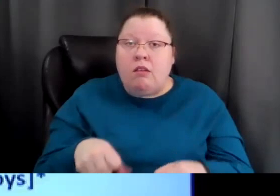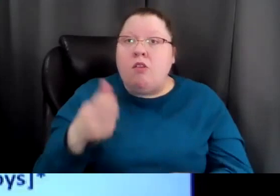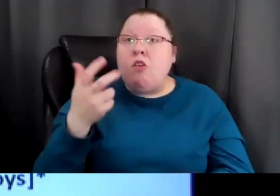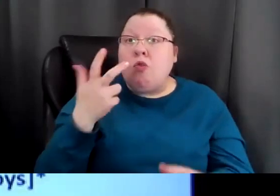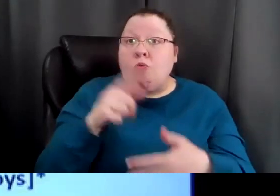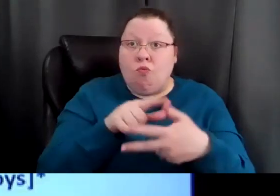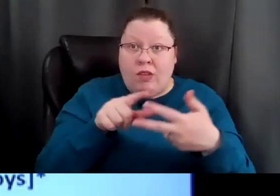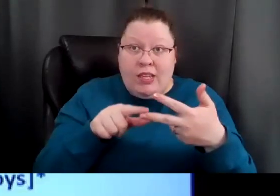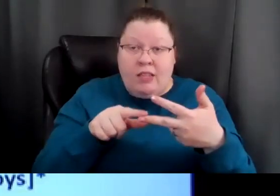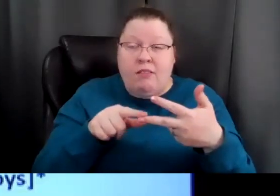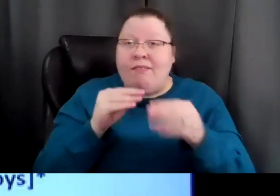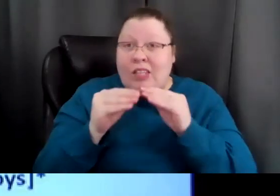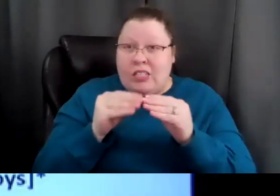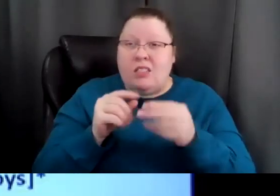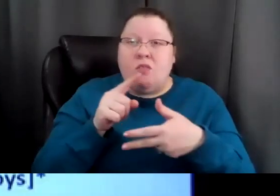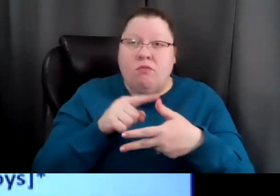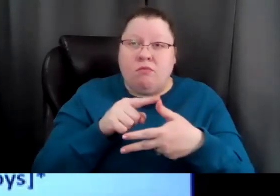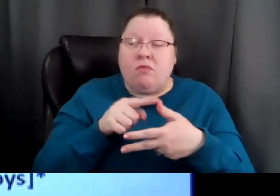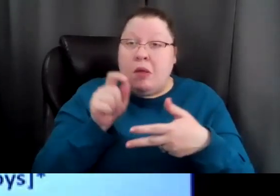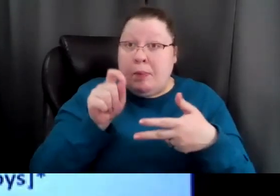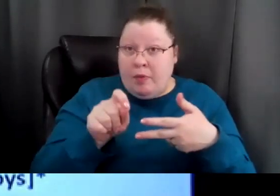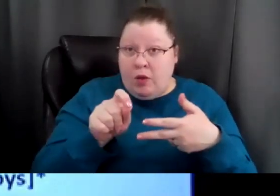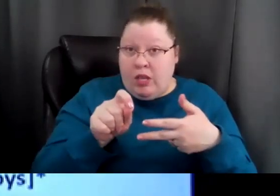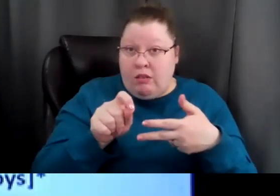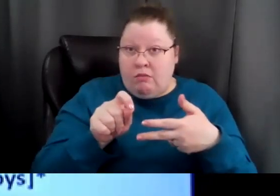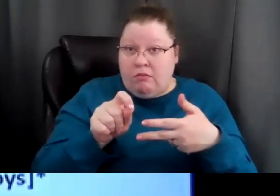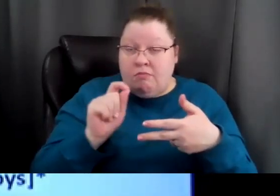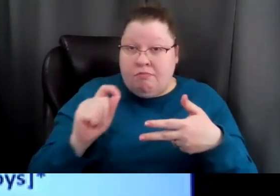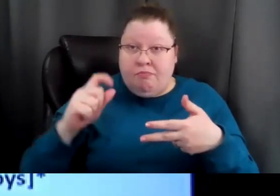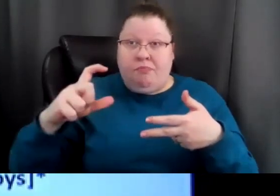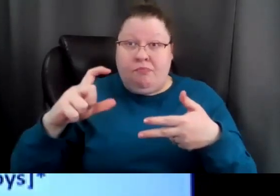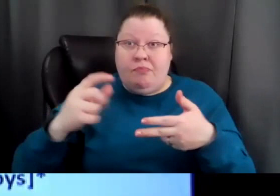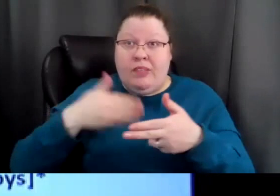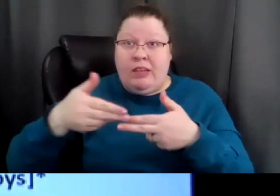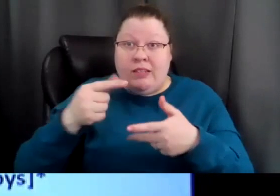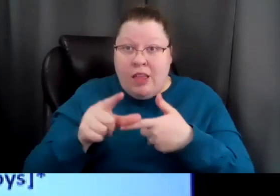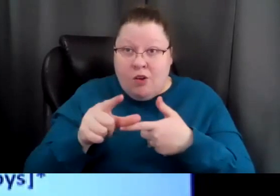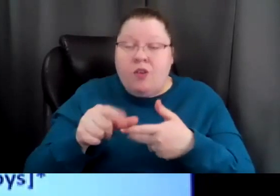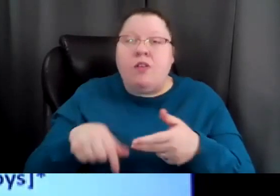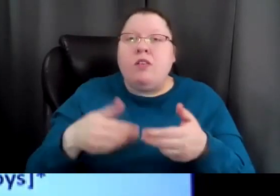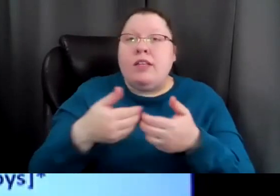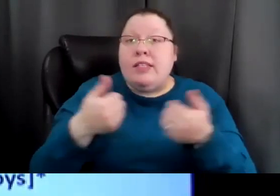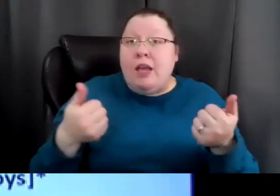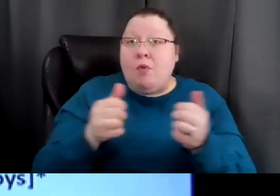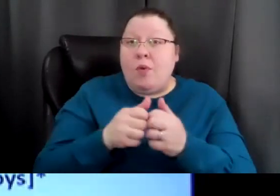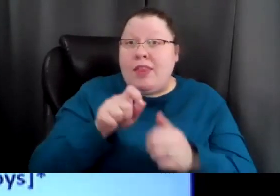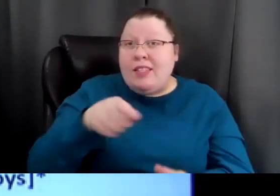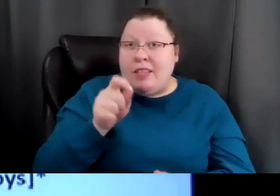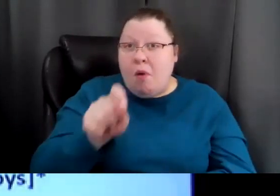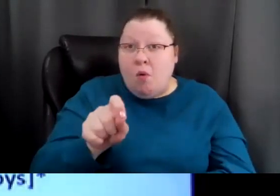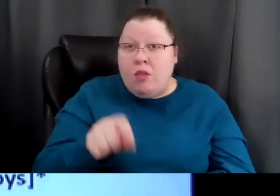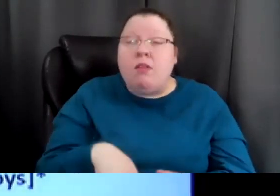Three fixes. One is to put a period and then capitalize the next letter, separate them with a